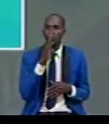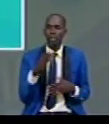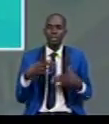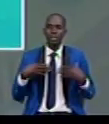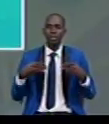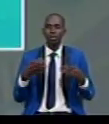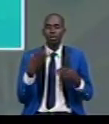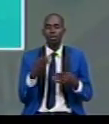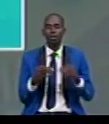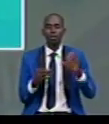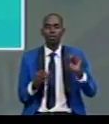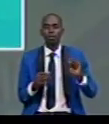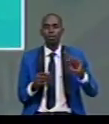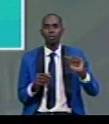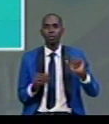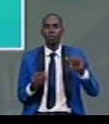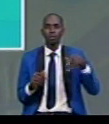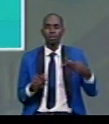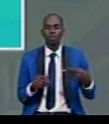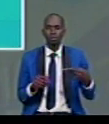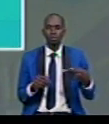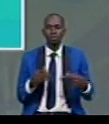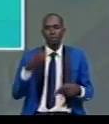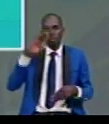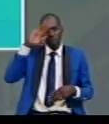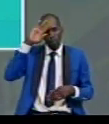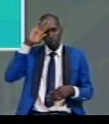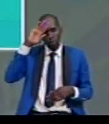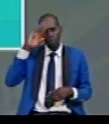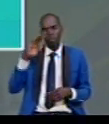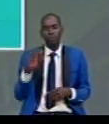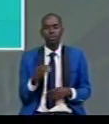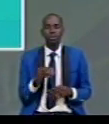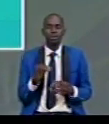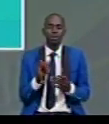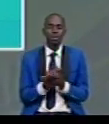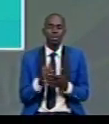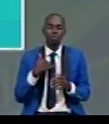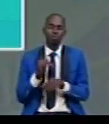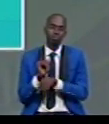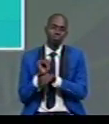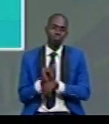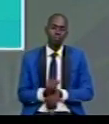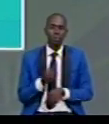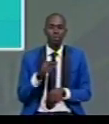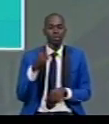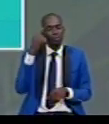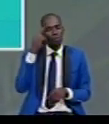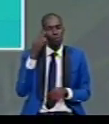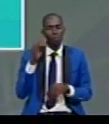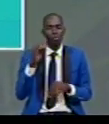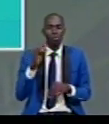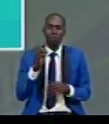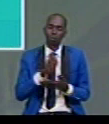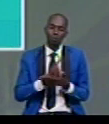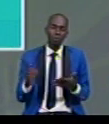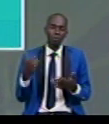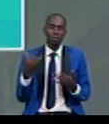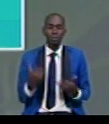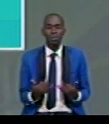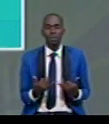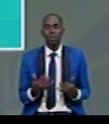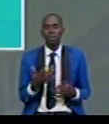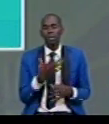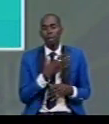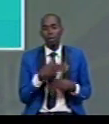staph, malaria, and typhoid fever that has kept her down for the past week. After the prayer of the man of